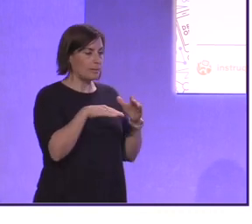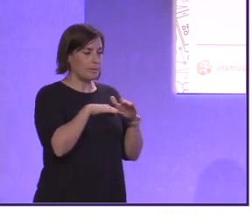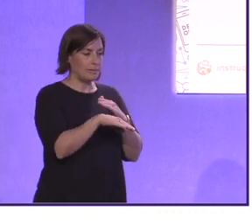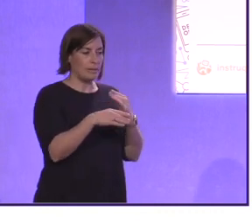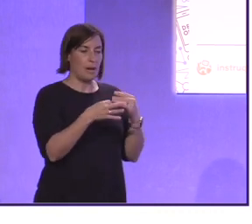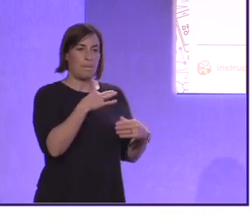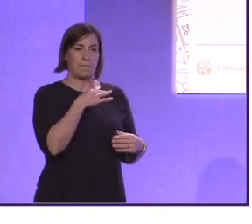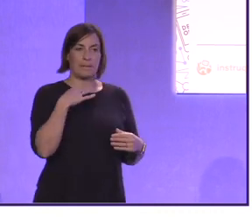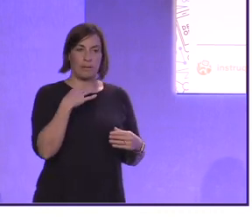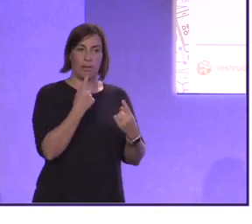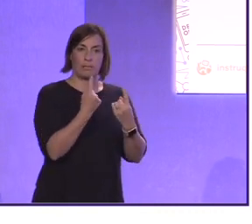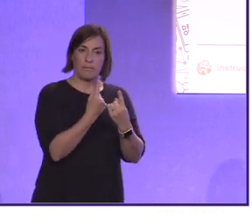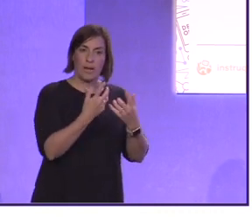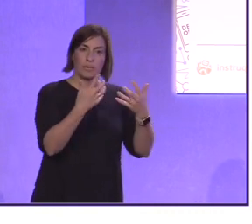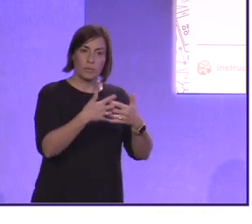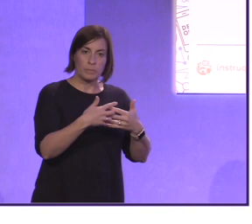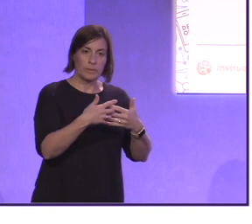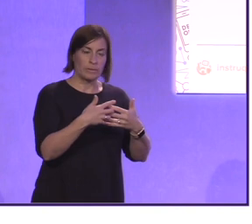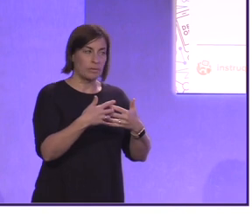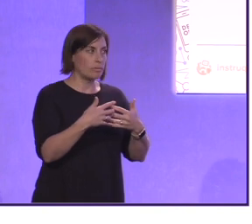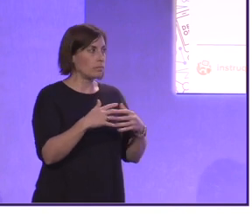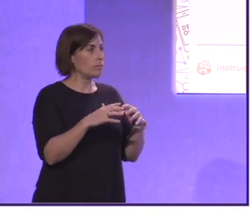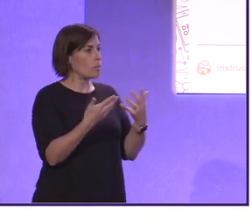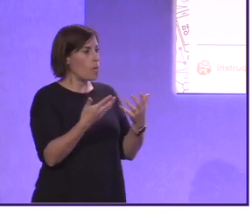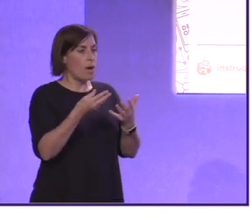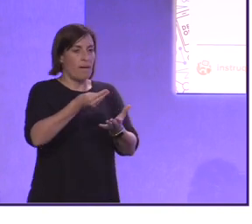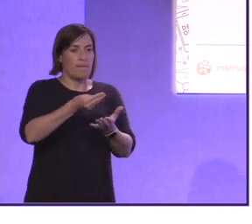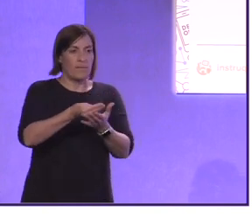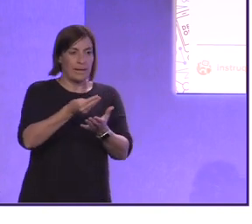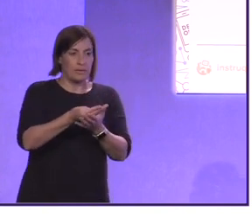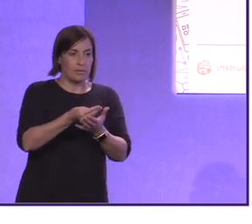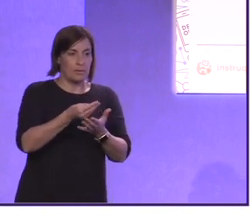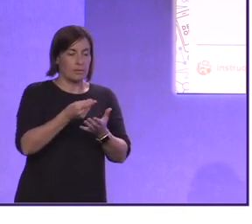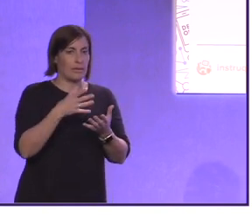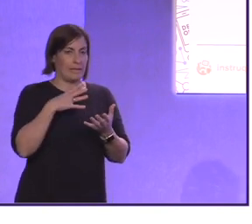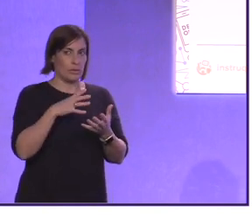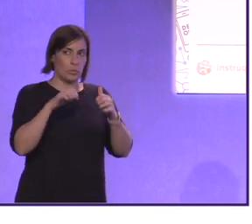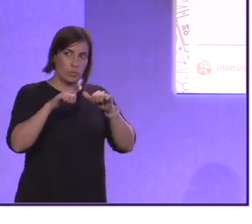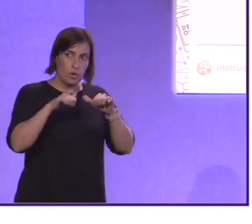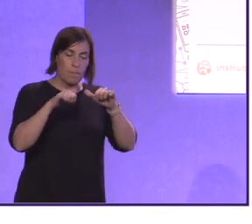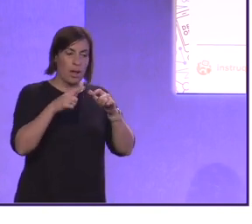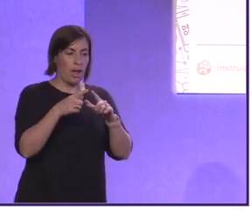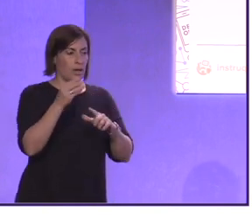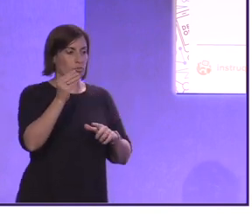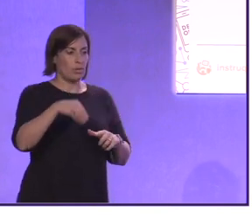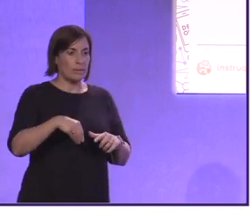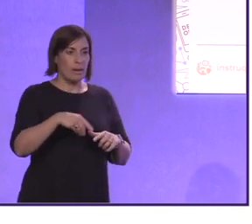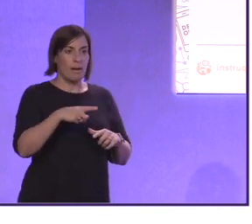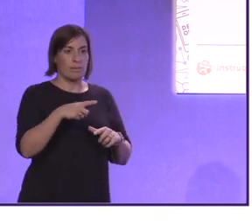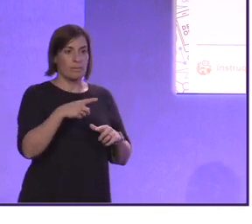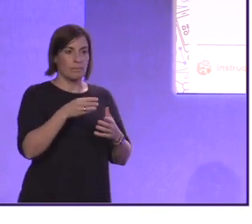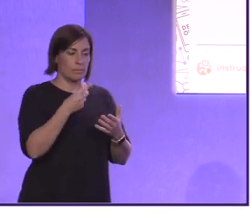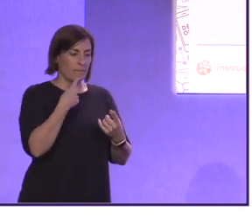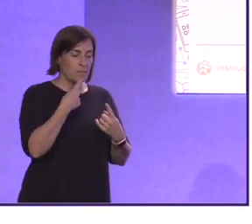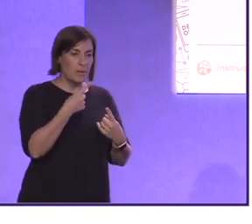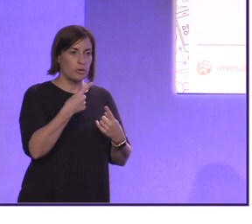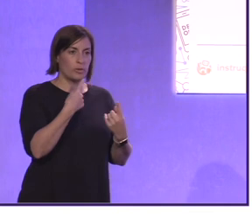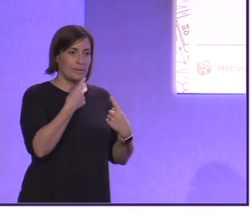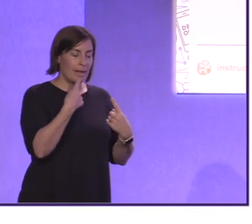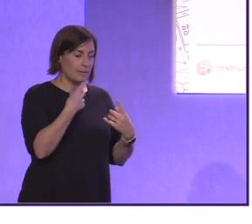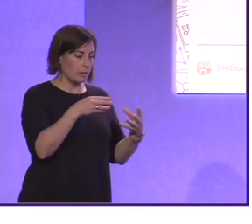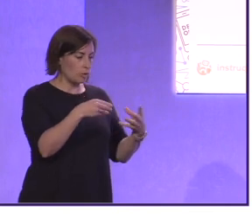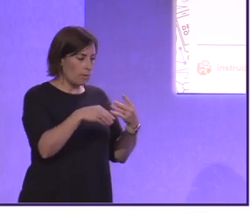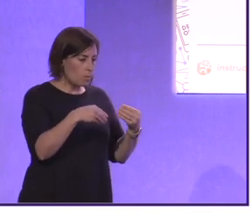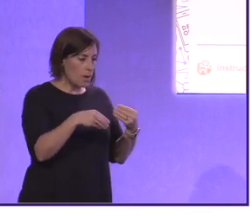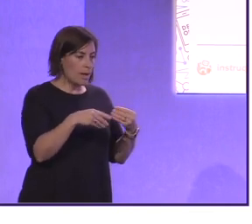or a financial client, someone falling under PCI DSS compliance, so credit card related information that you have to protect